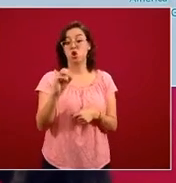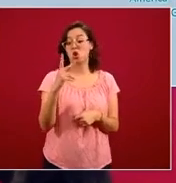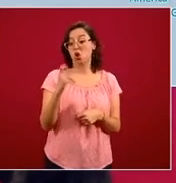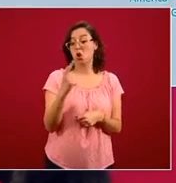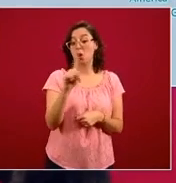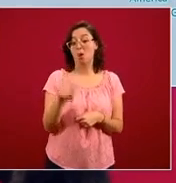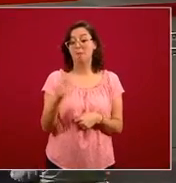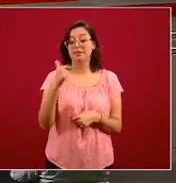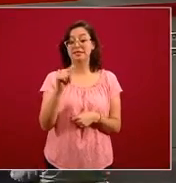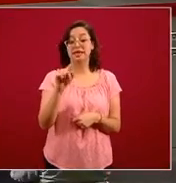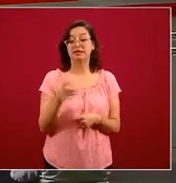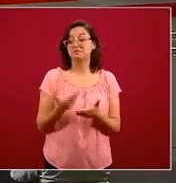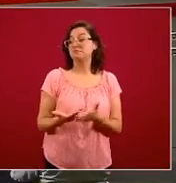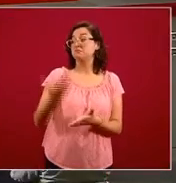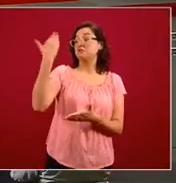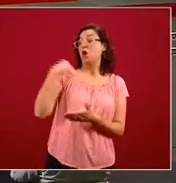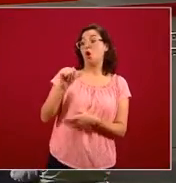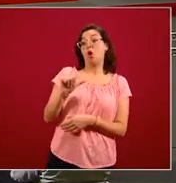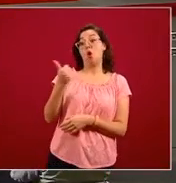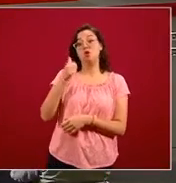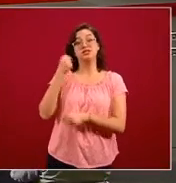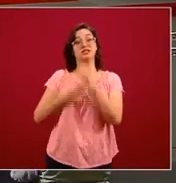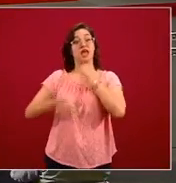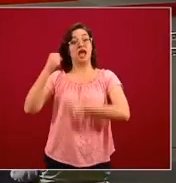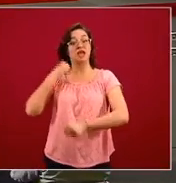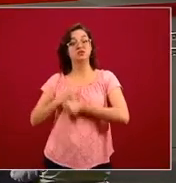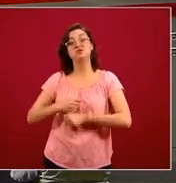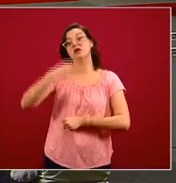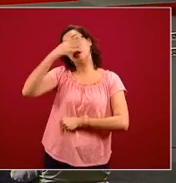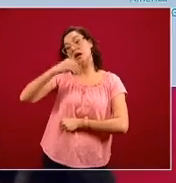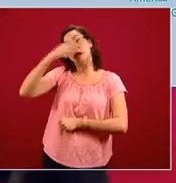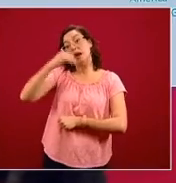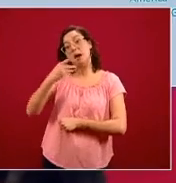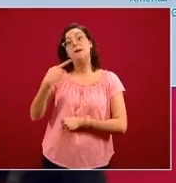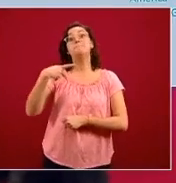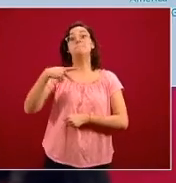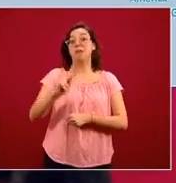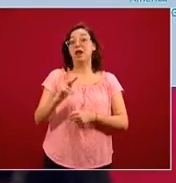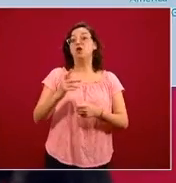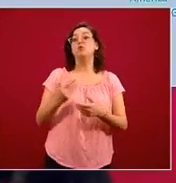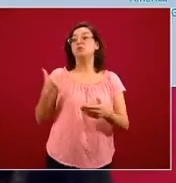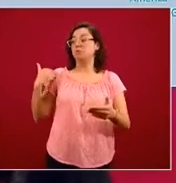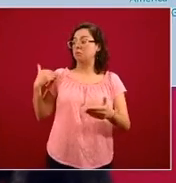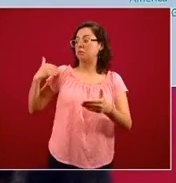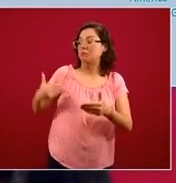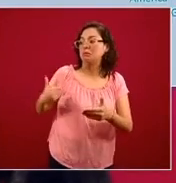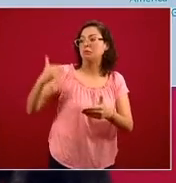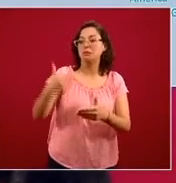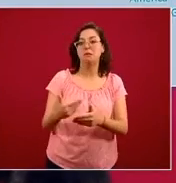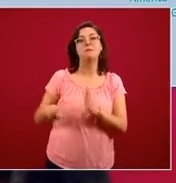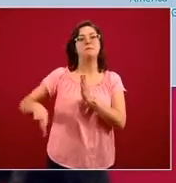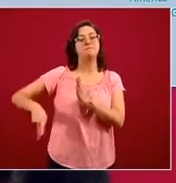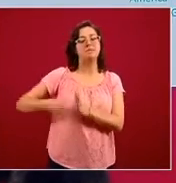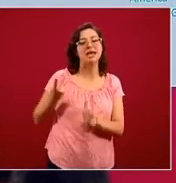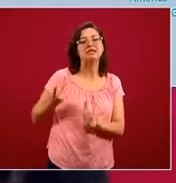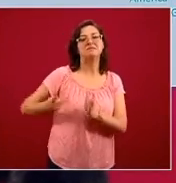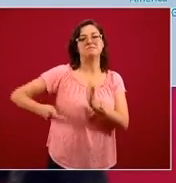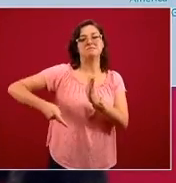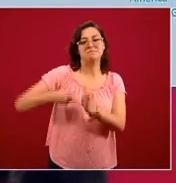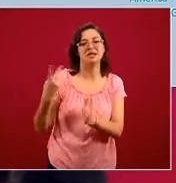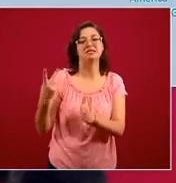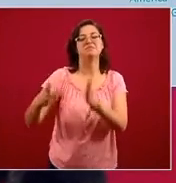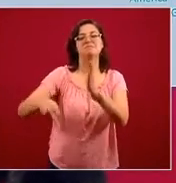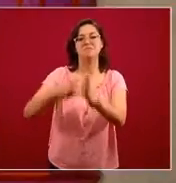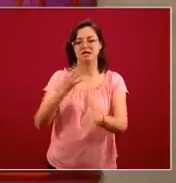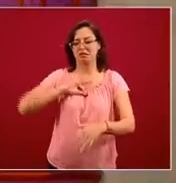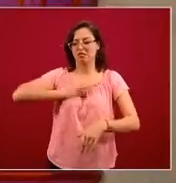has been, he reminded us yesterday about another pandemic. But then he also reminded us of something that happened